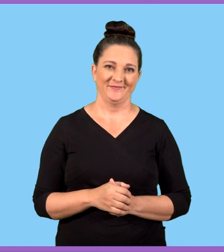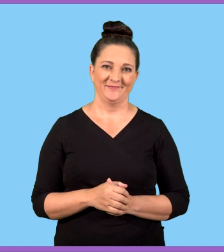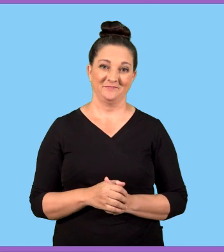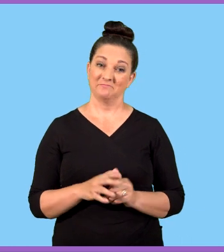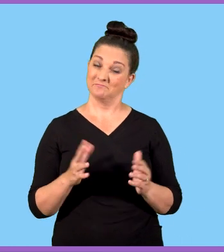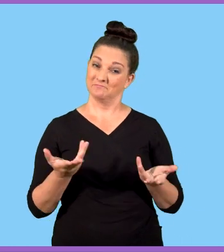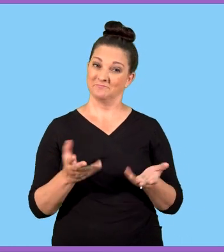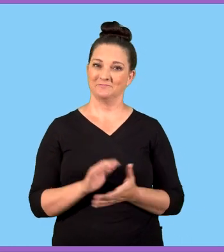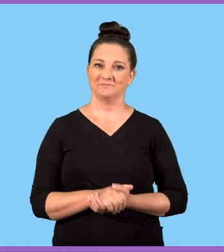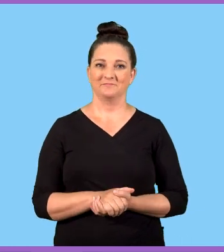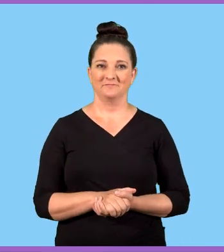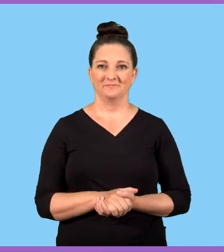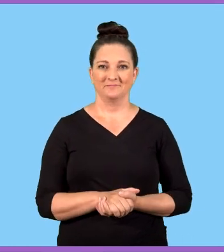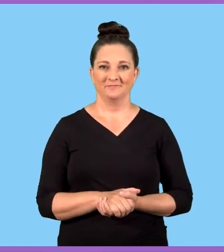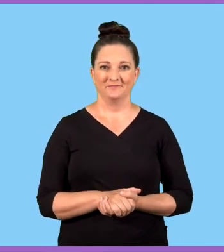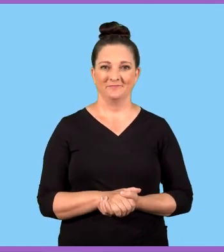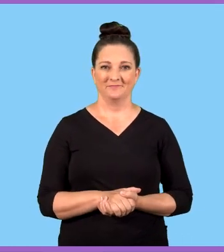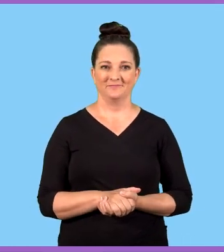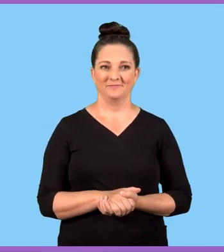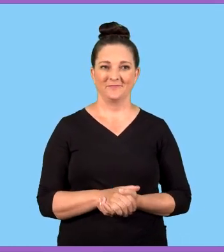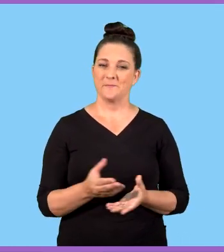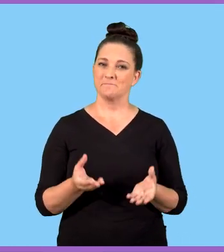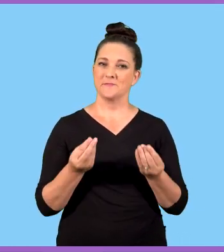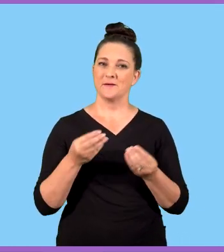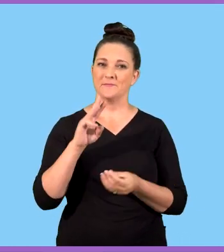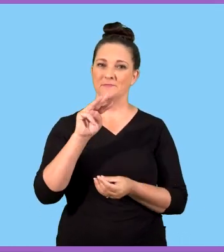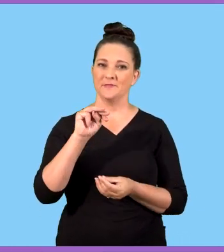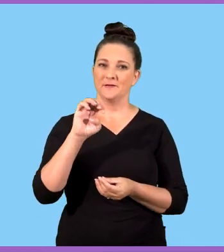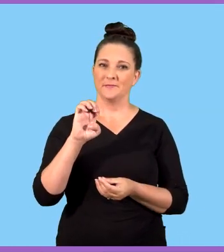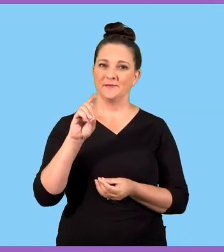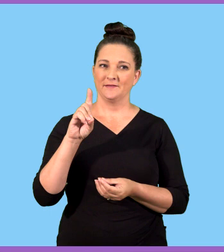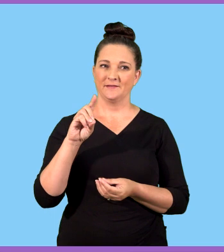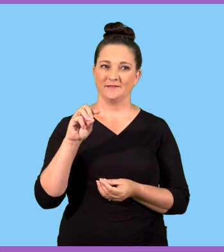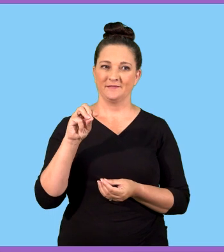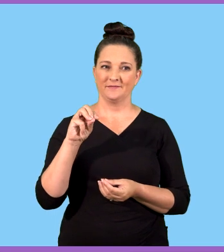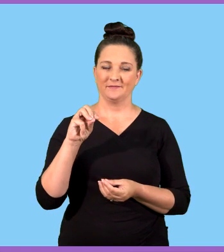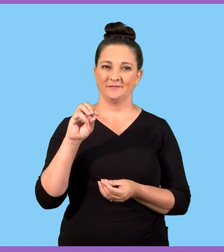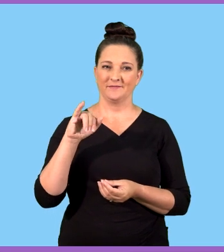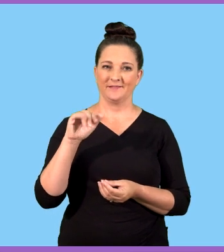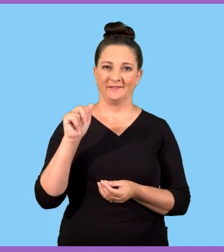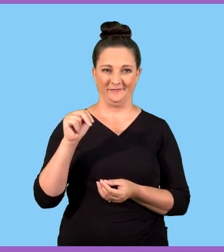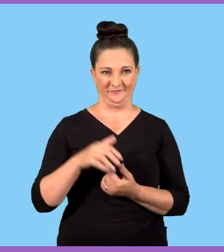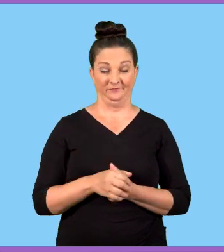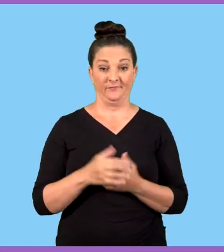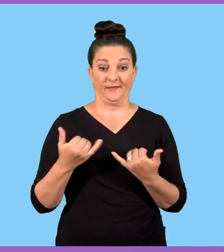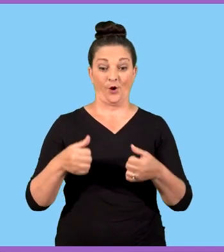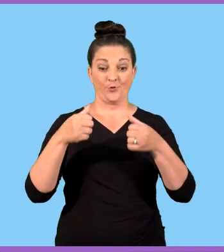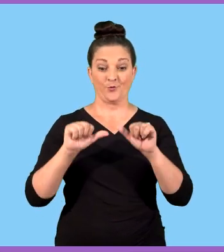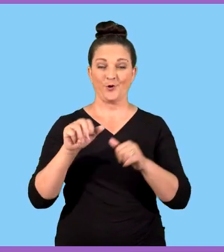5. And there we go. We found the median. Let's look at another one.